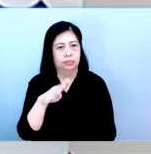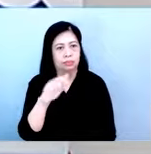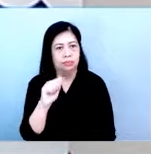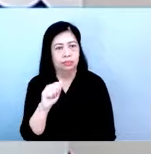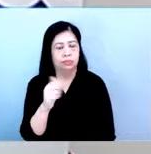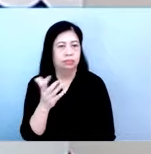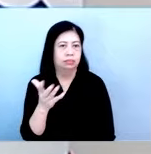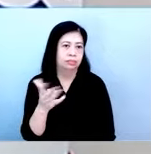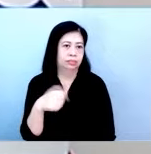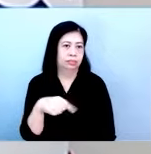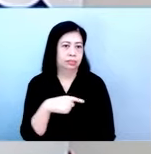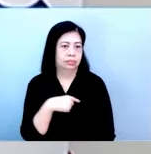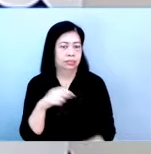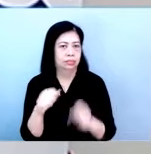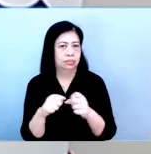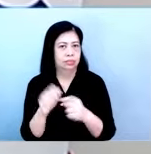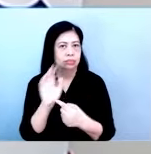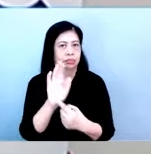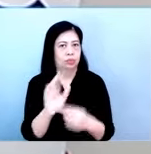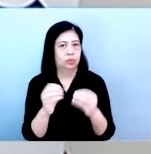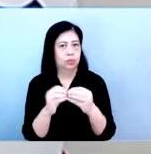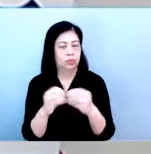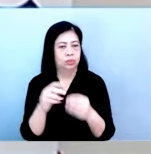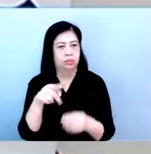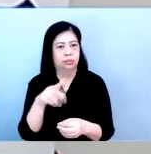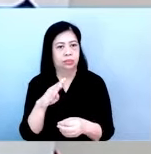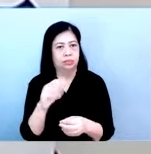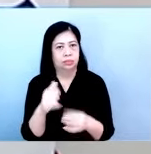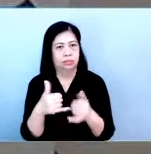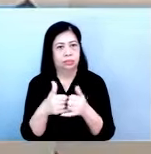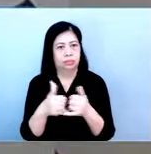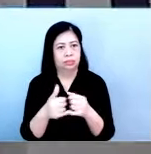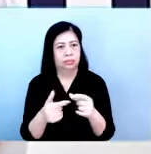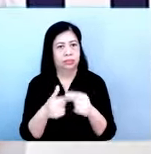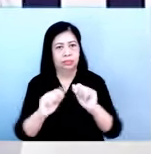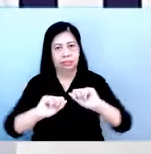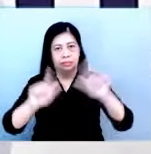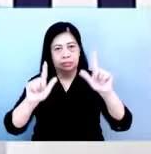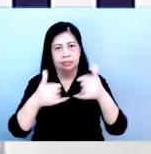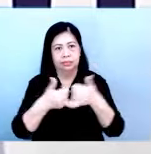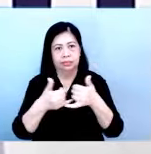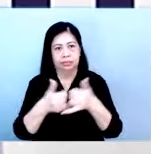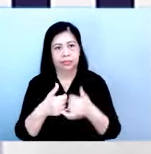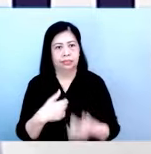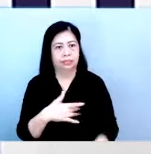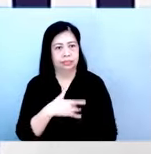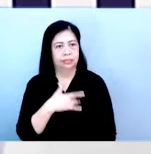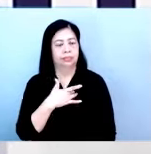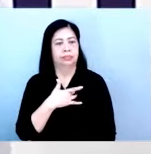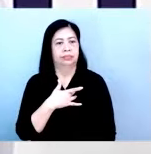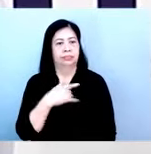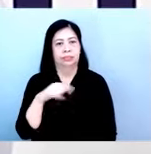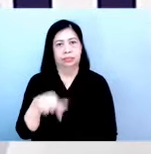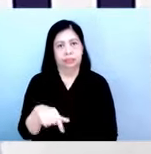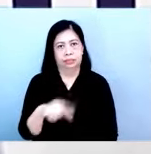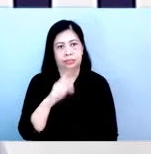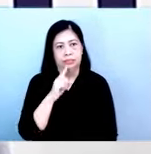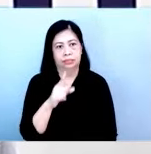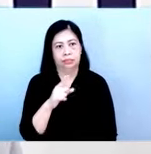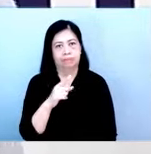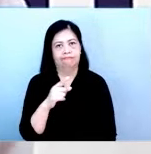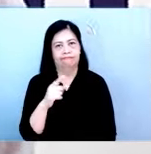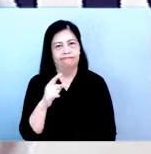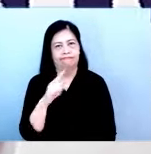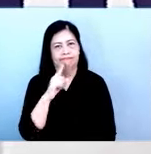wherein we'll be able to feature more of the PBA games, especially all the live games. You know, I felt that this one is meant to happen.